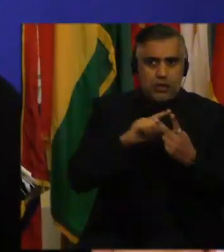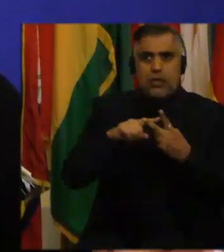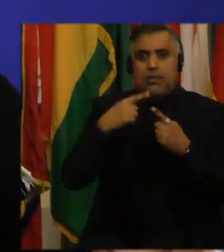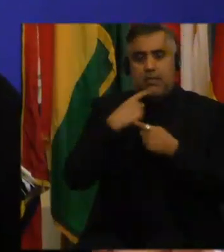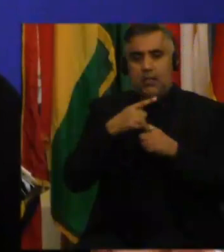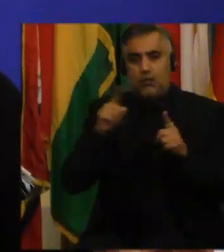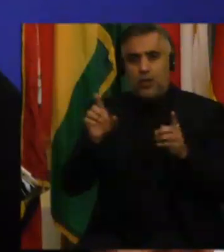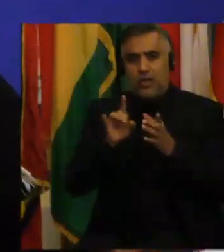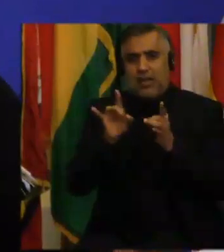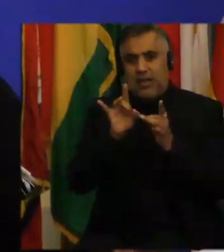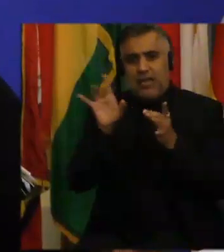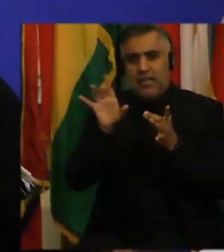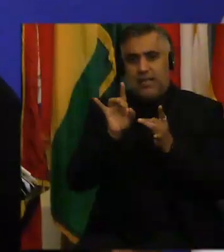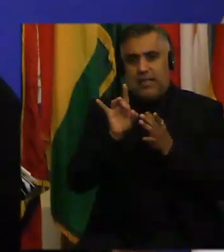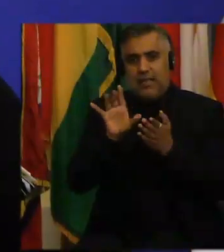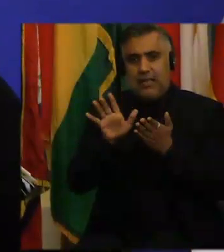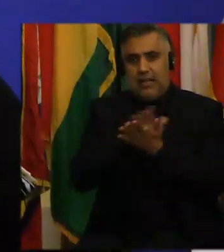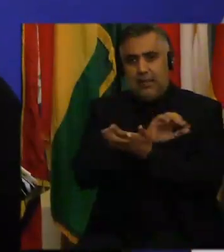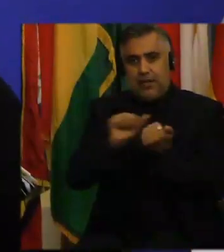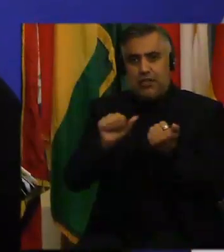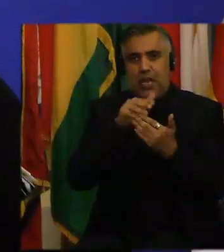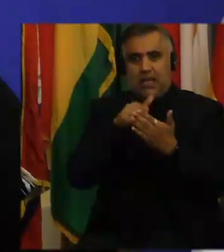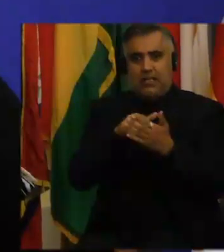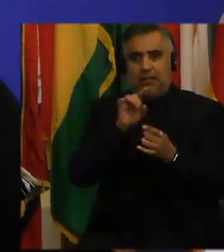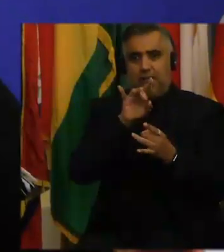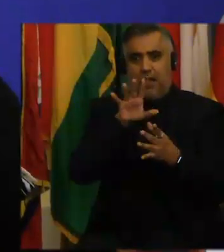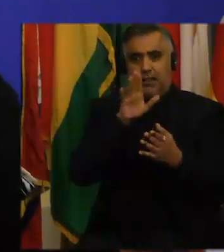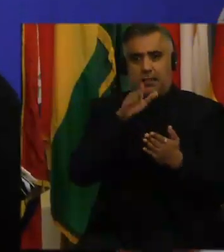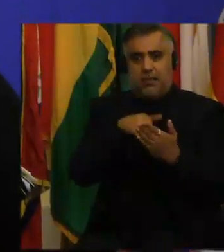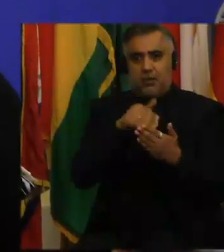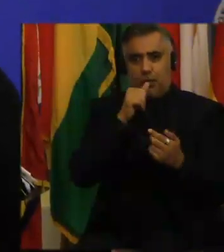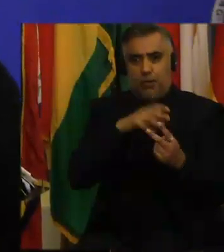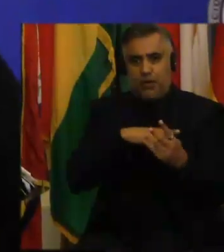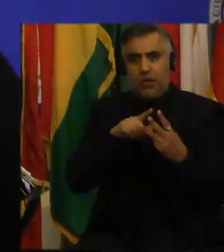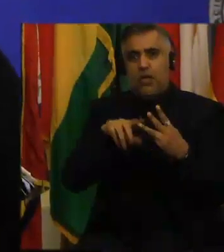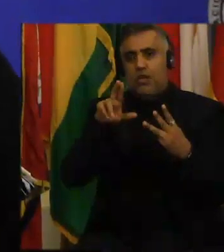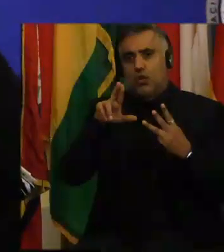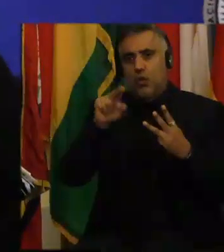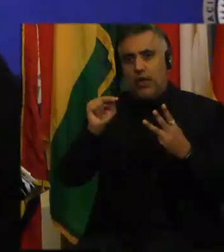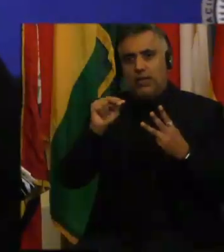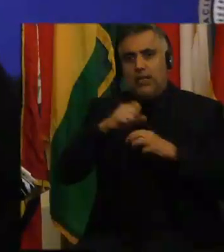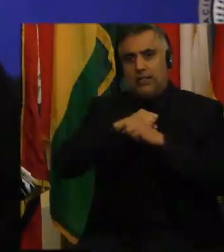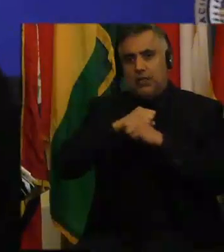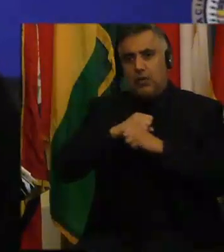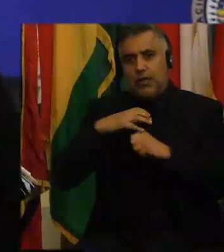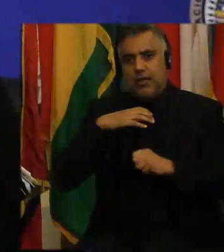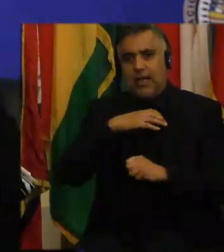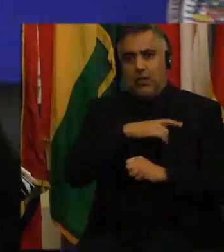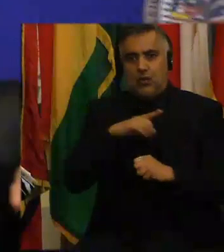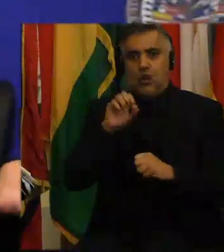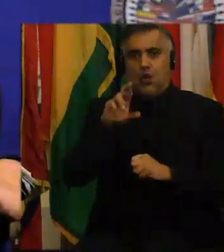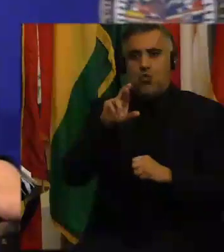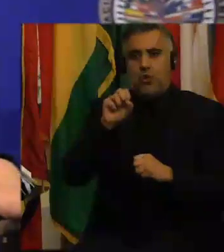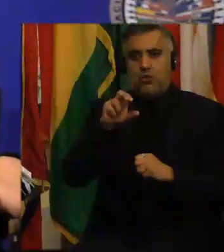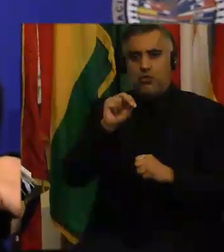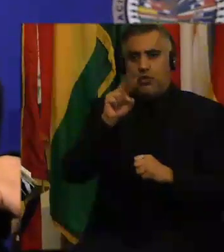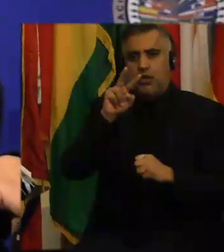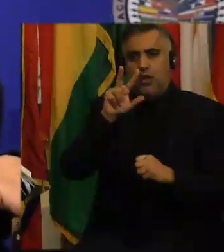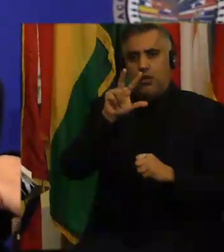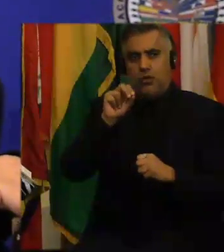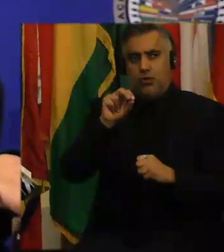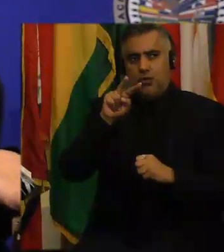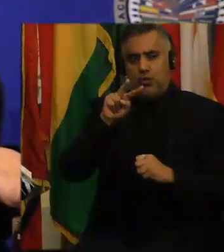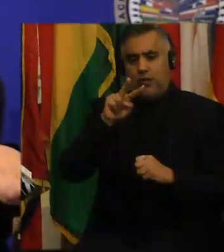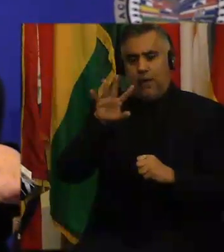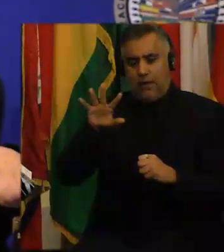on Elimination of Violence Against Women, Beijing Platform for Action, United Nations Security Council Resolution